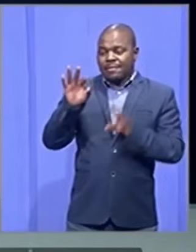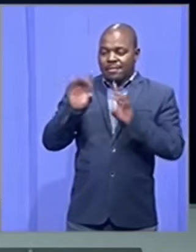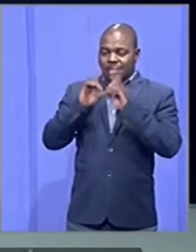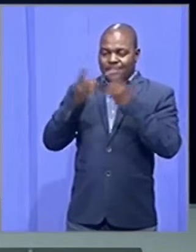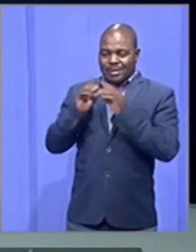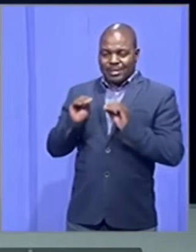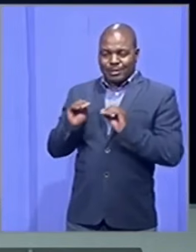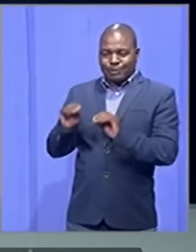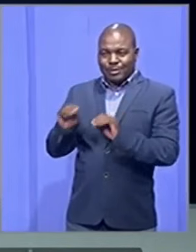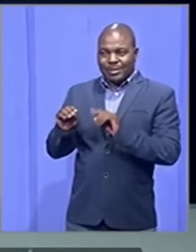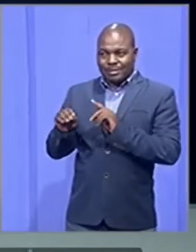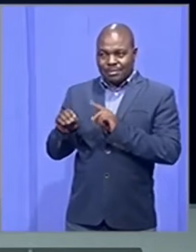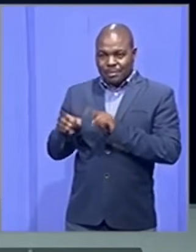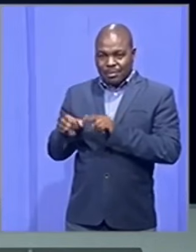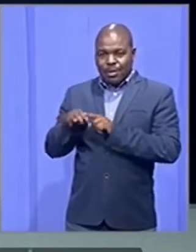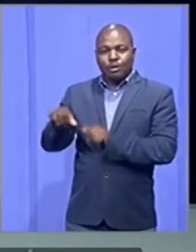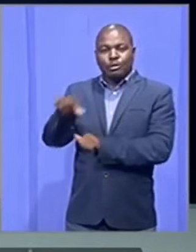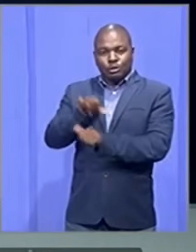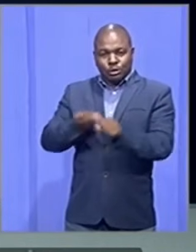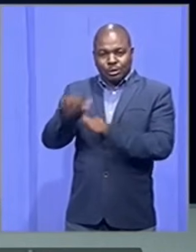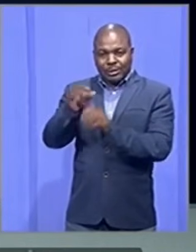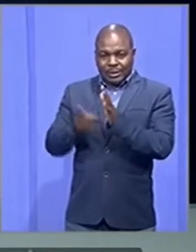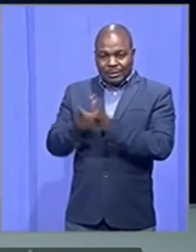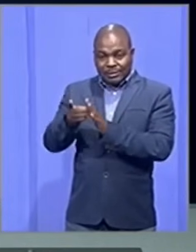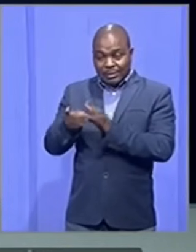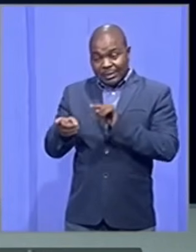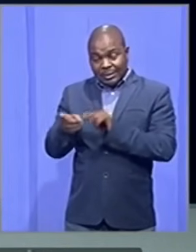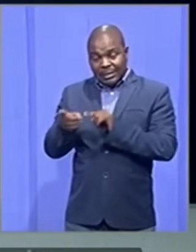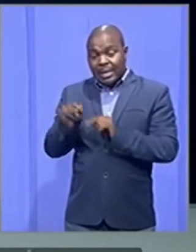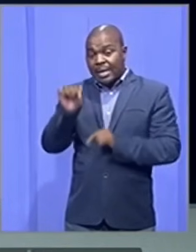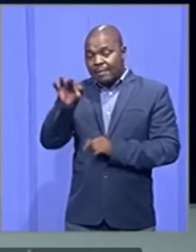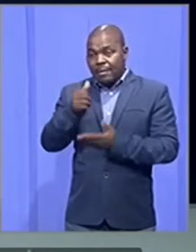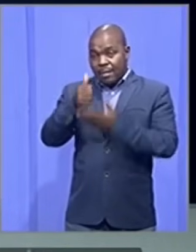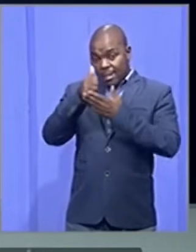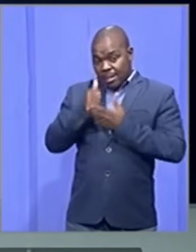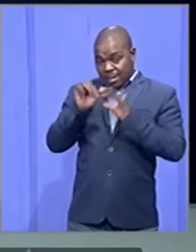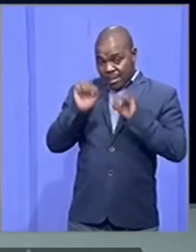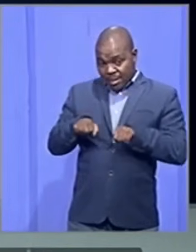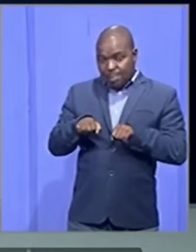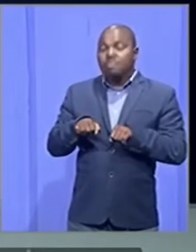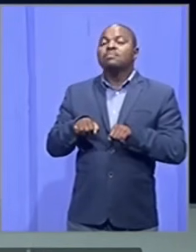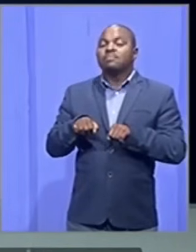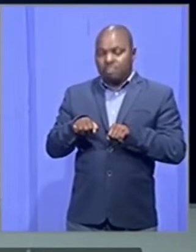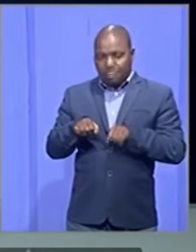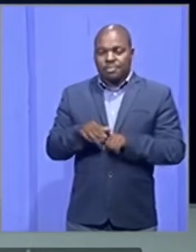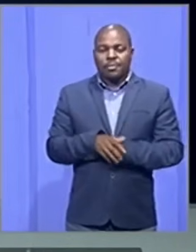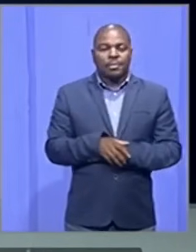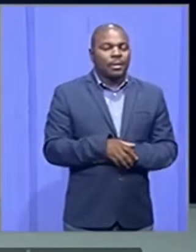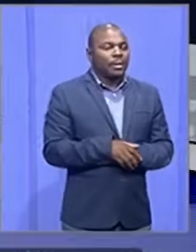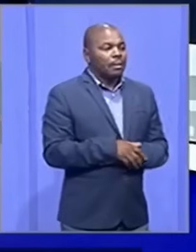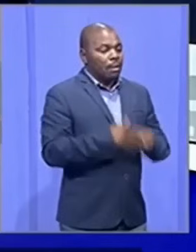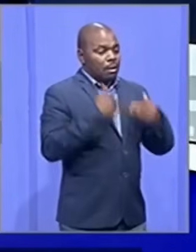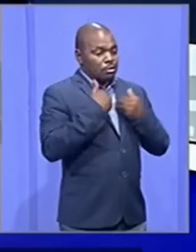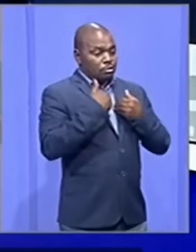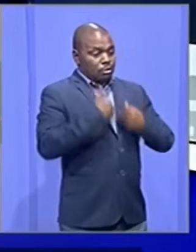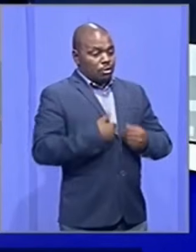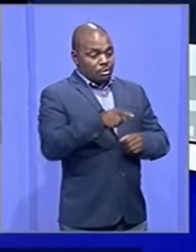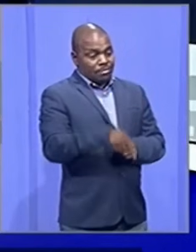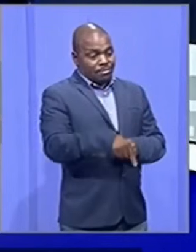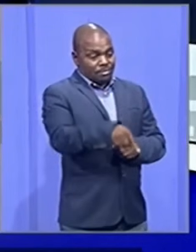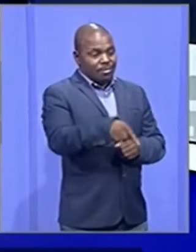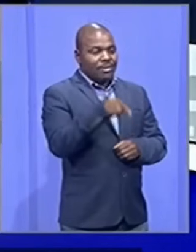education social development ha ba ka khona ho thusa ha ba ba haufinyana le rona jwale ka sonta sena se o re ang re se